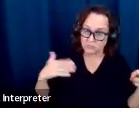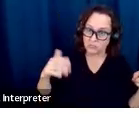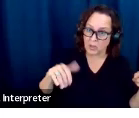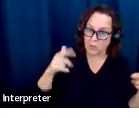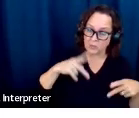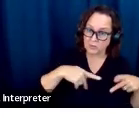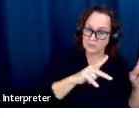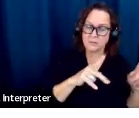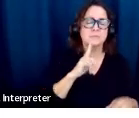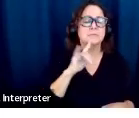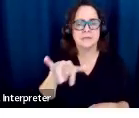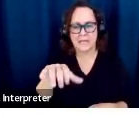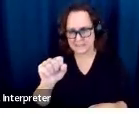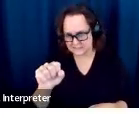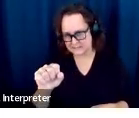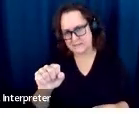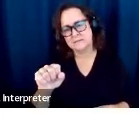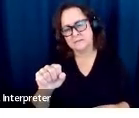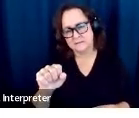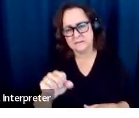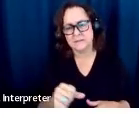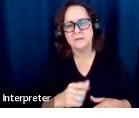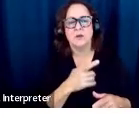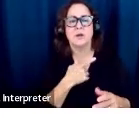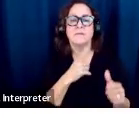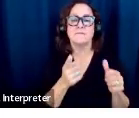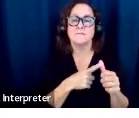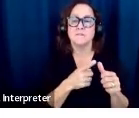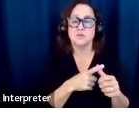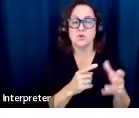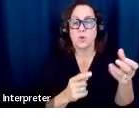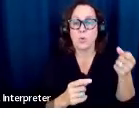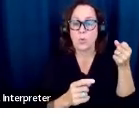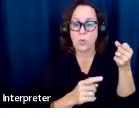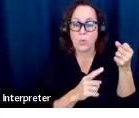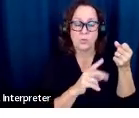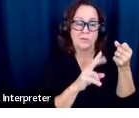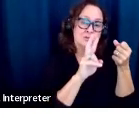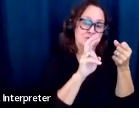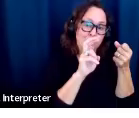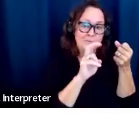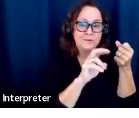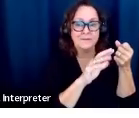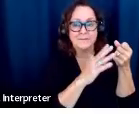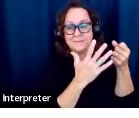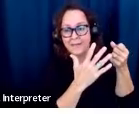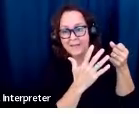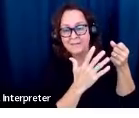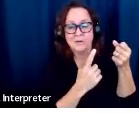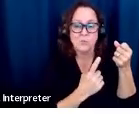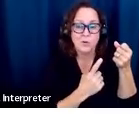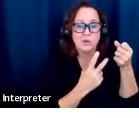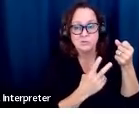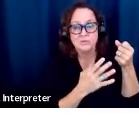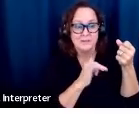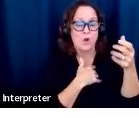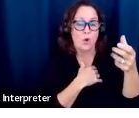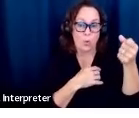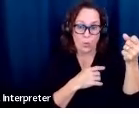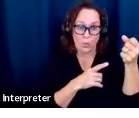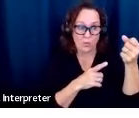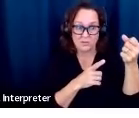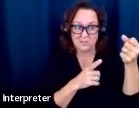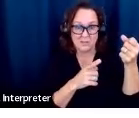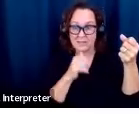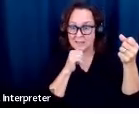process. You know, we run through some of the reserve capacity groups and then sort of, throw things open to, people who didn't fall